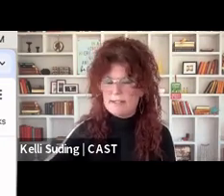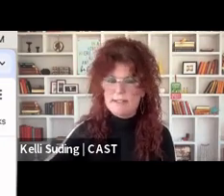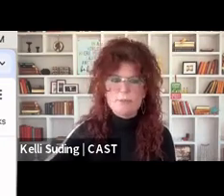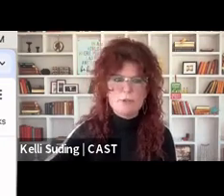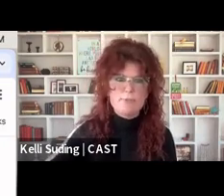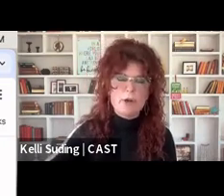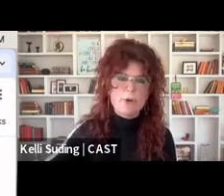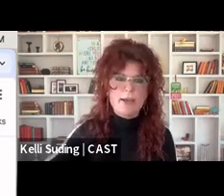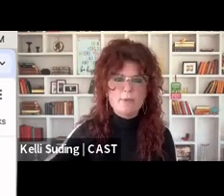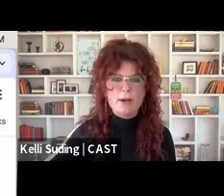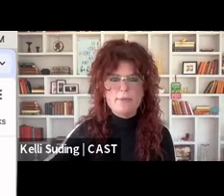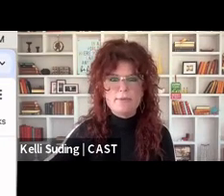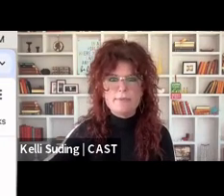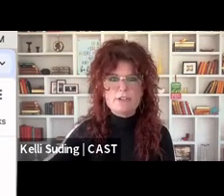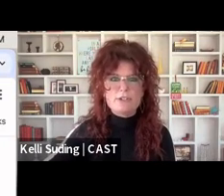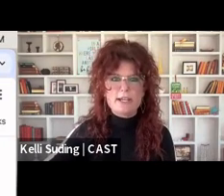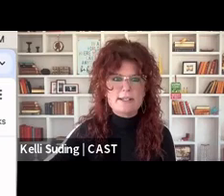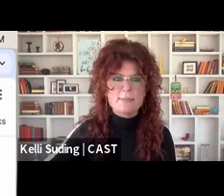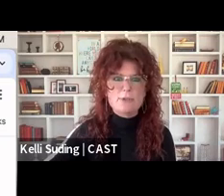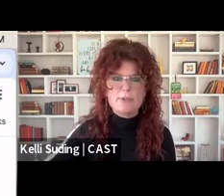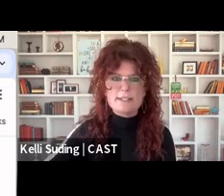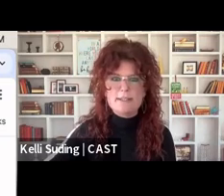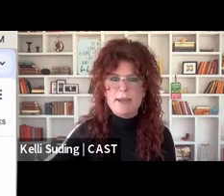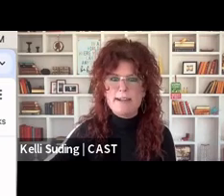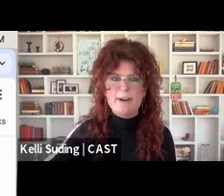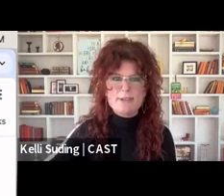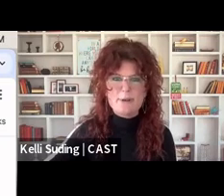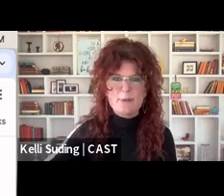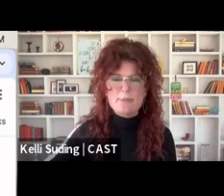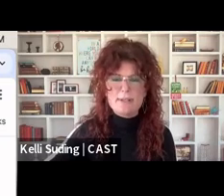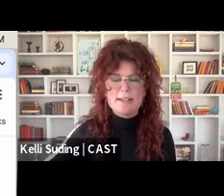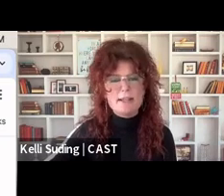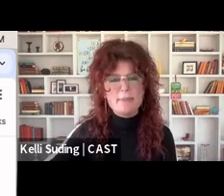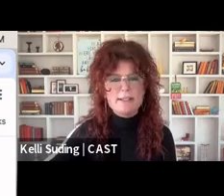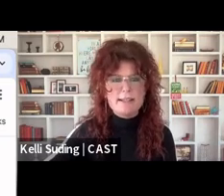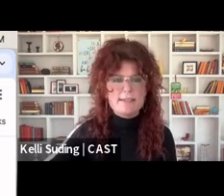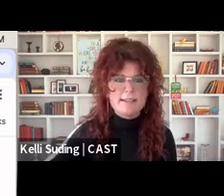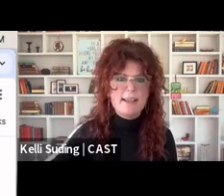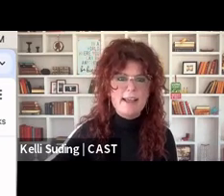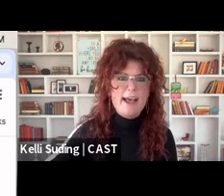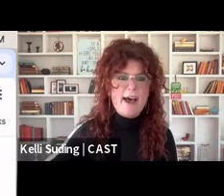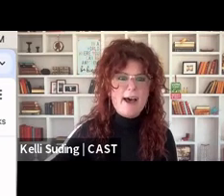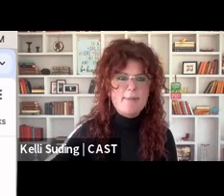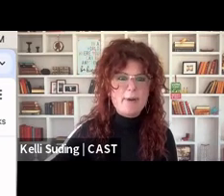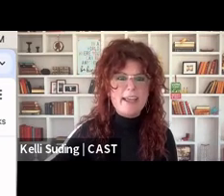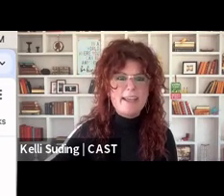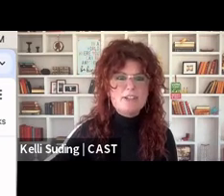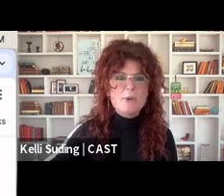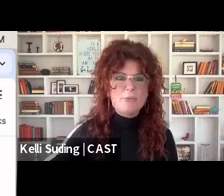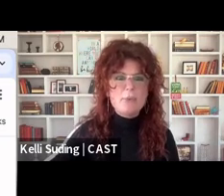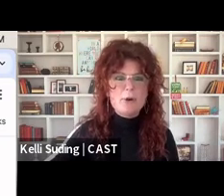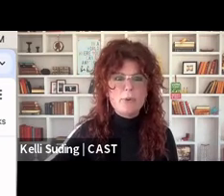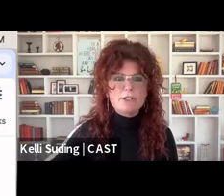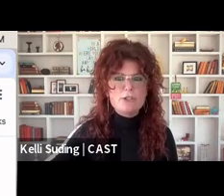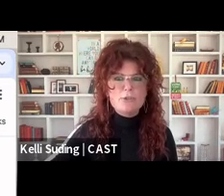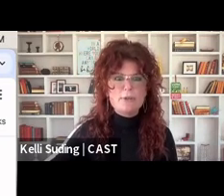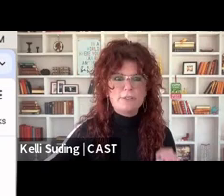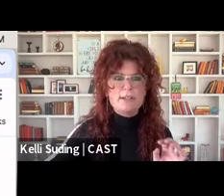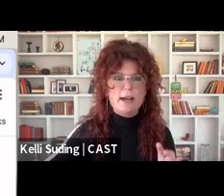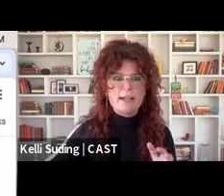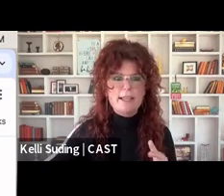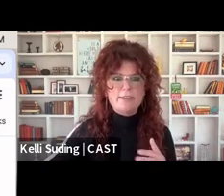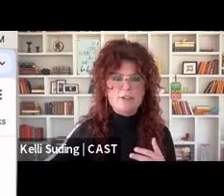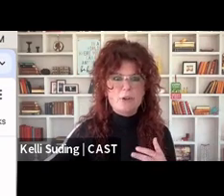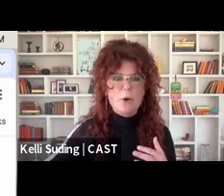Oh, our text help tool. Okay, well, there's our text help tool that's embedded also on our website. So that makes sense. Okay, so then we're going